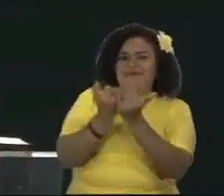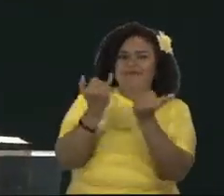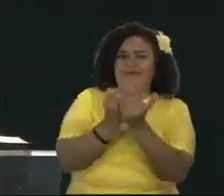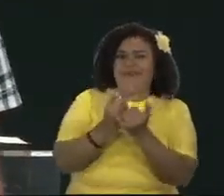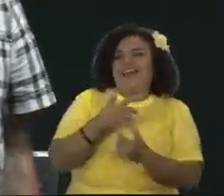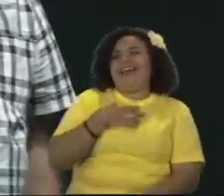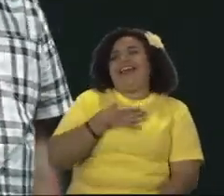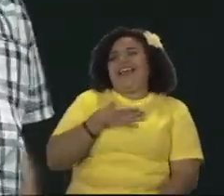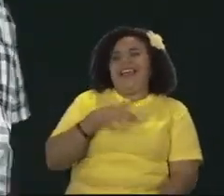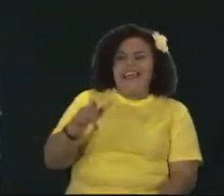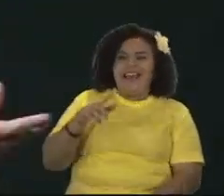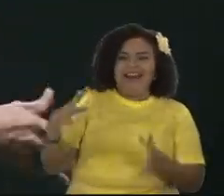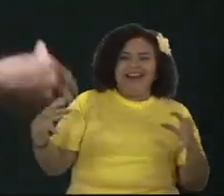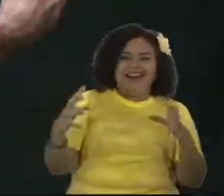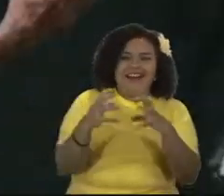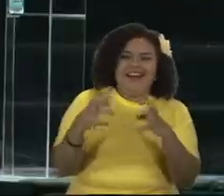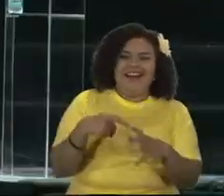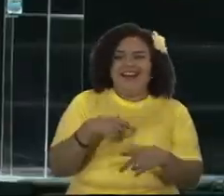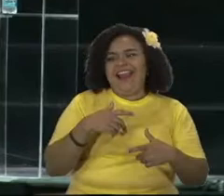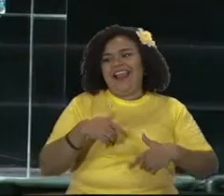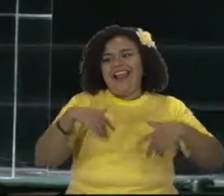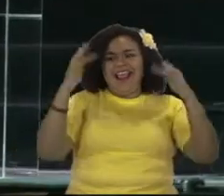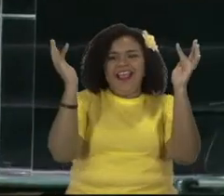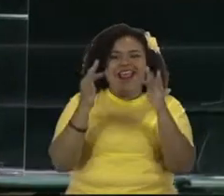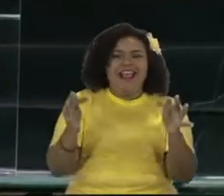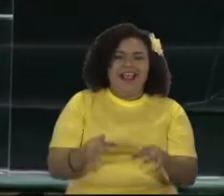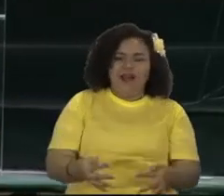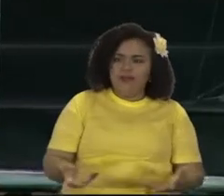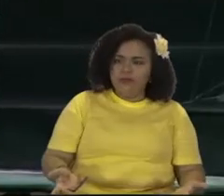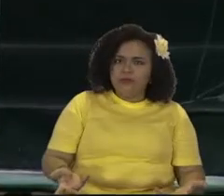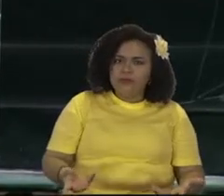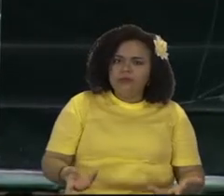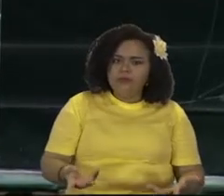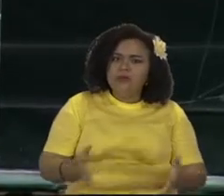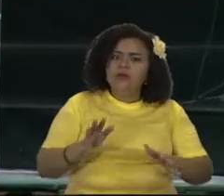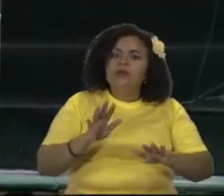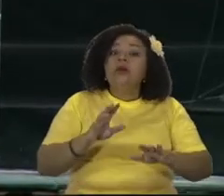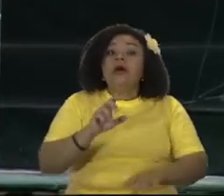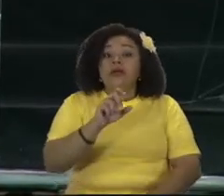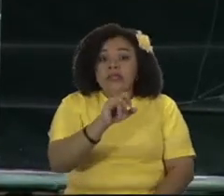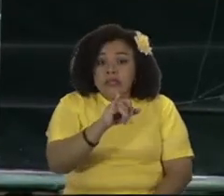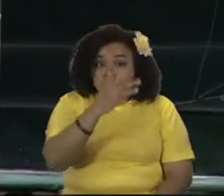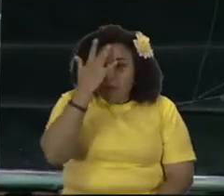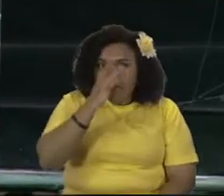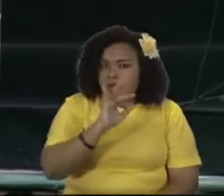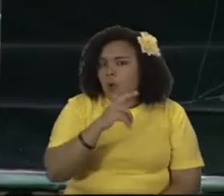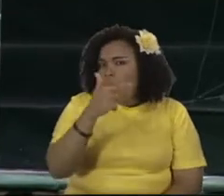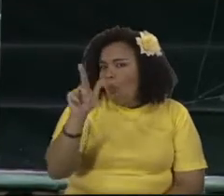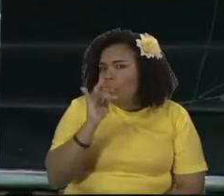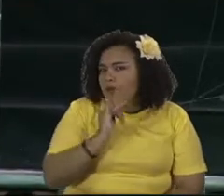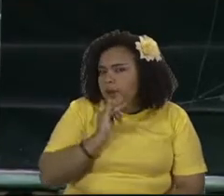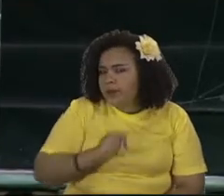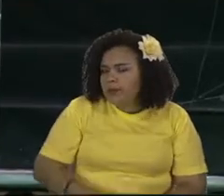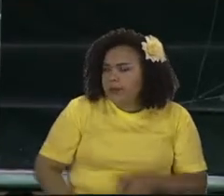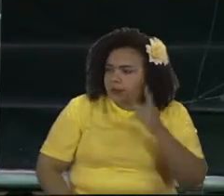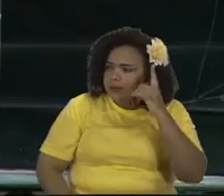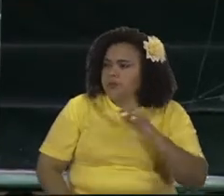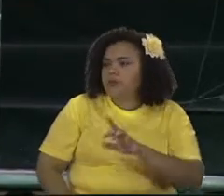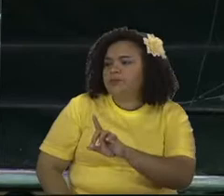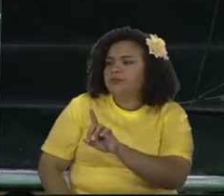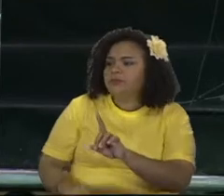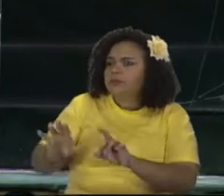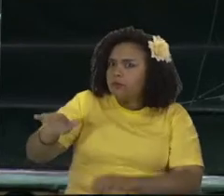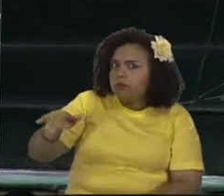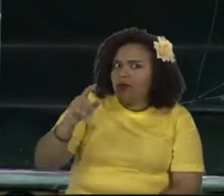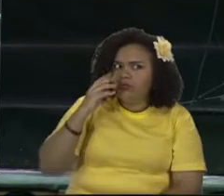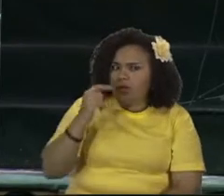accept gossip and tell about someone else. Wait a minute. Have you ever